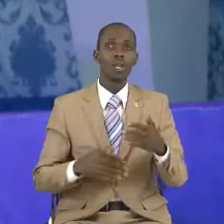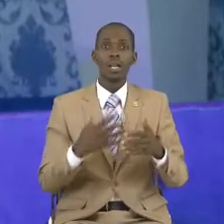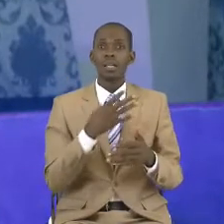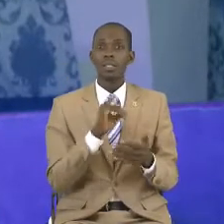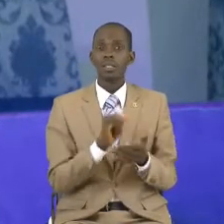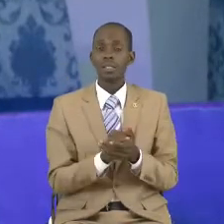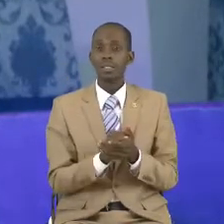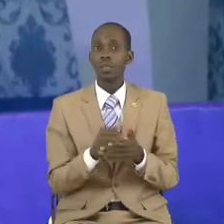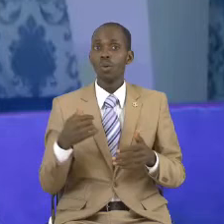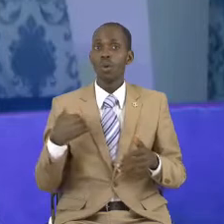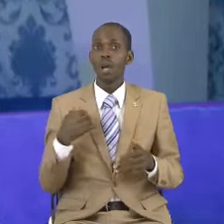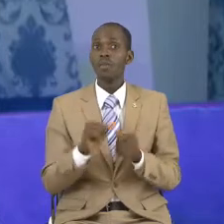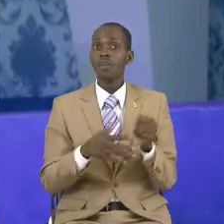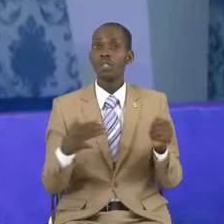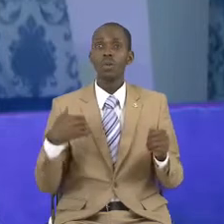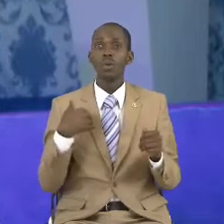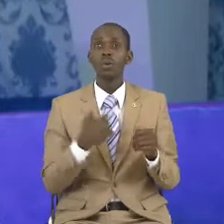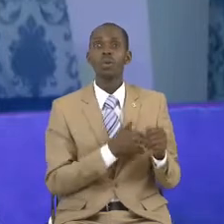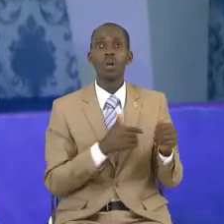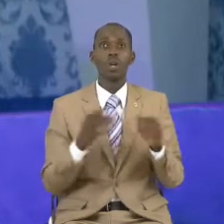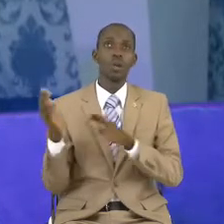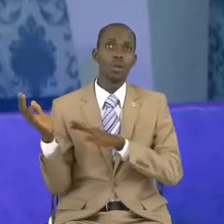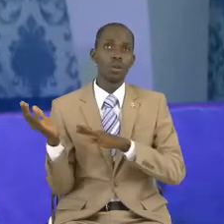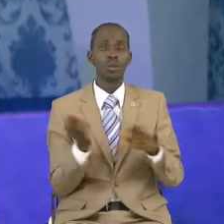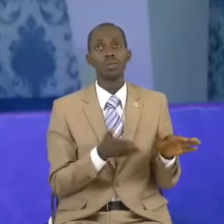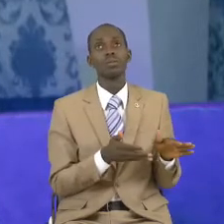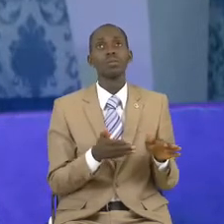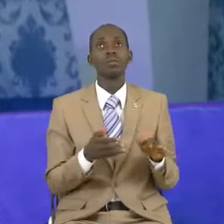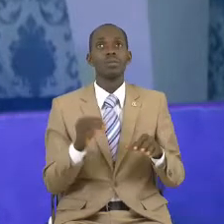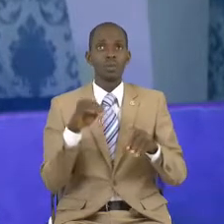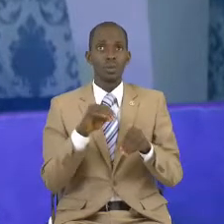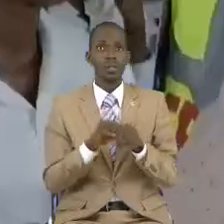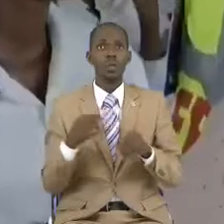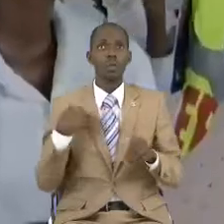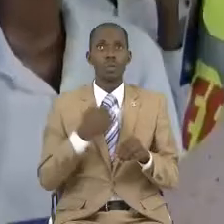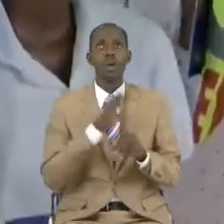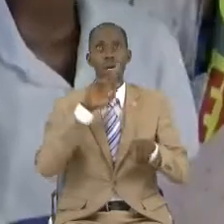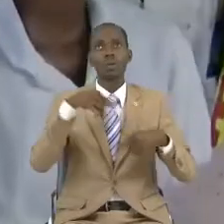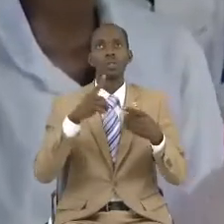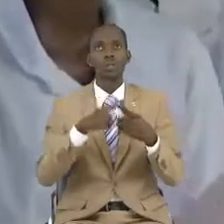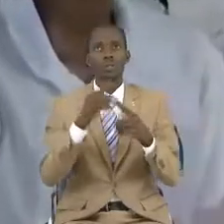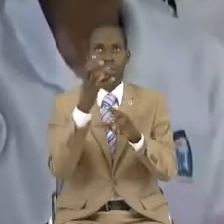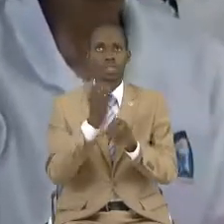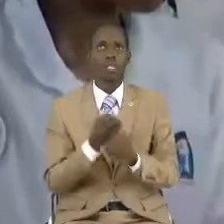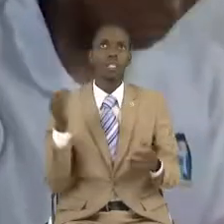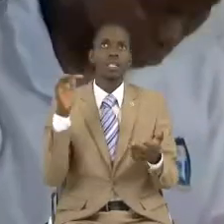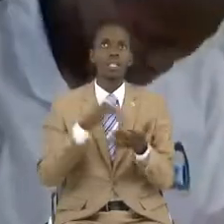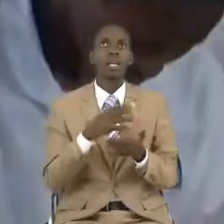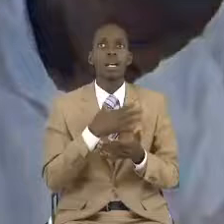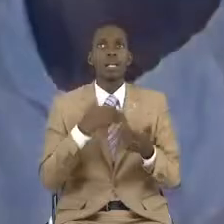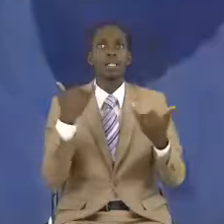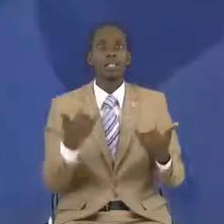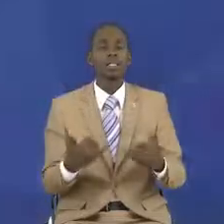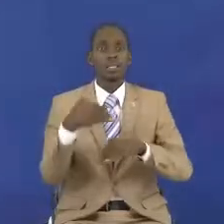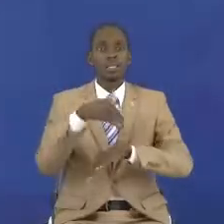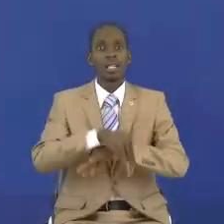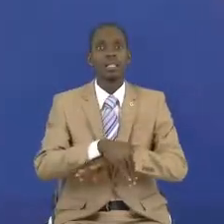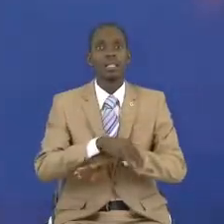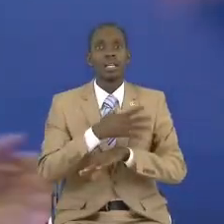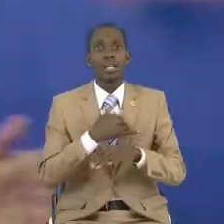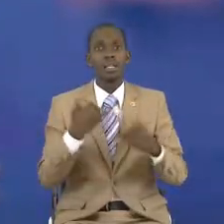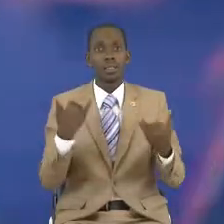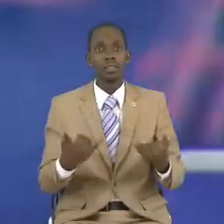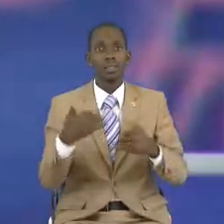lost through the fall of adam and eve we're going to regain and tonight tonight